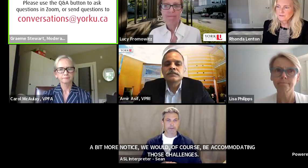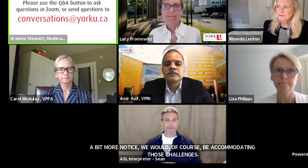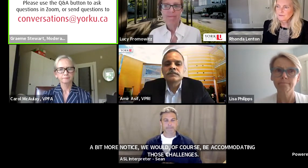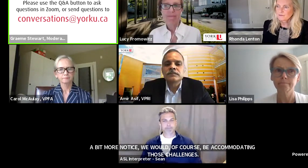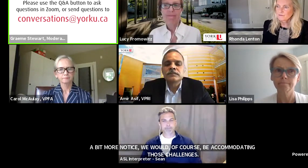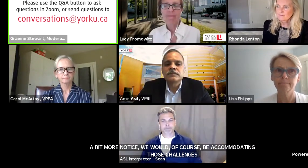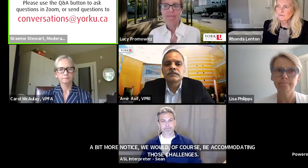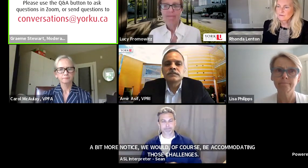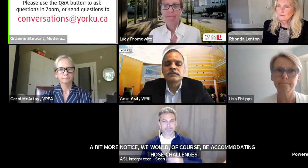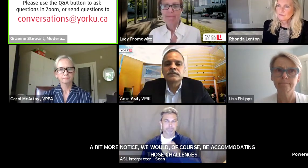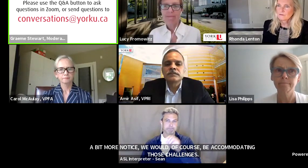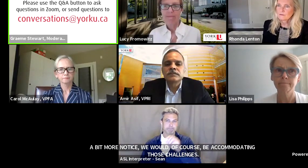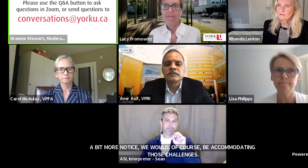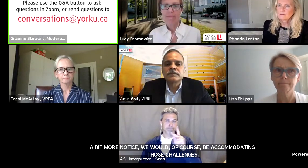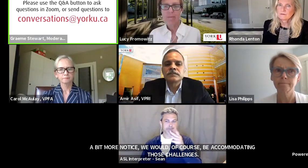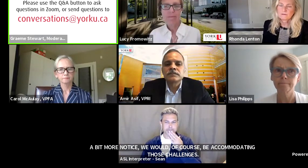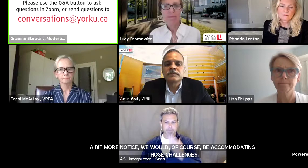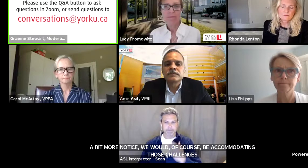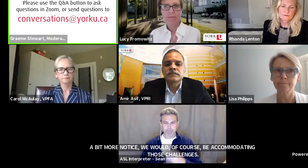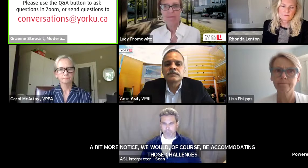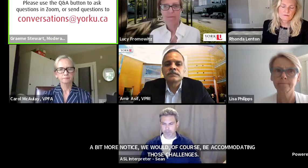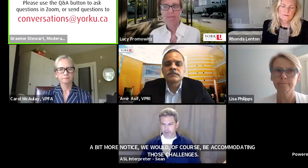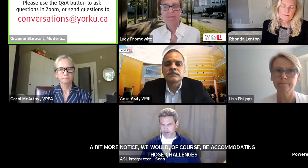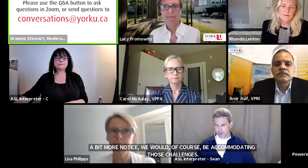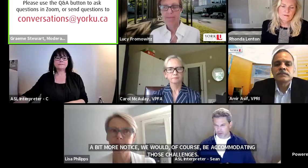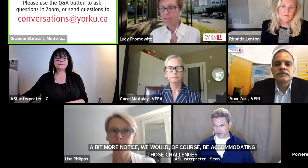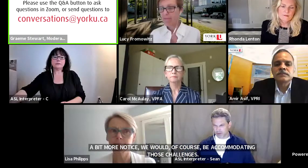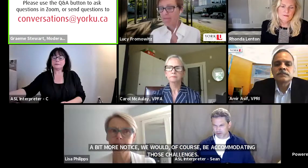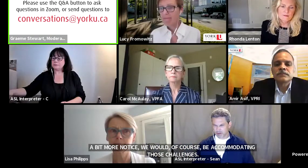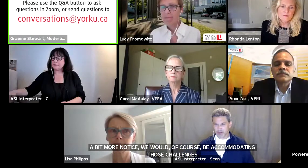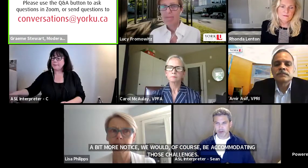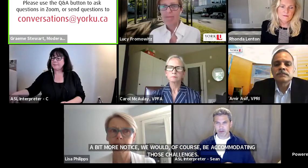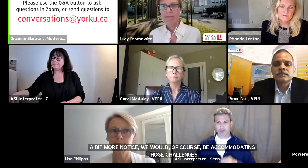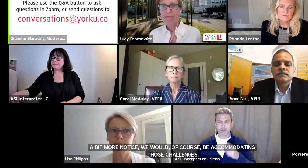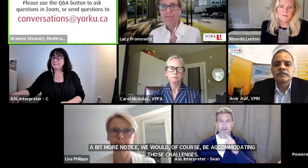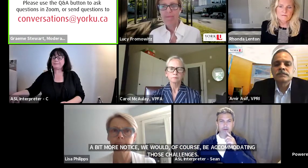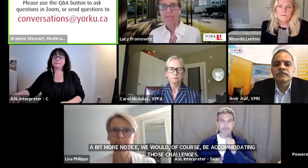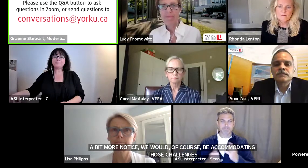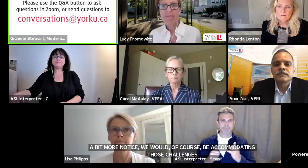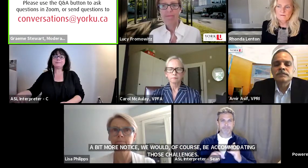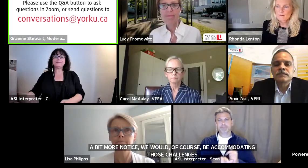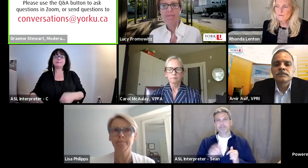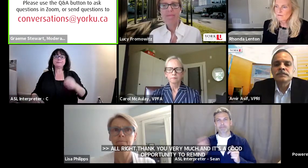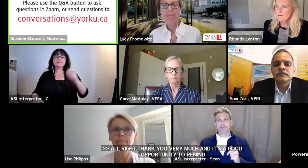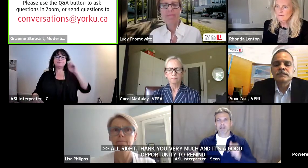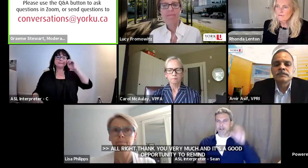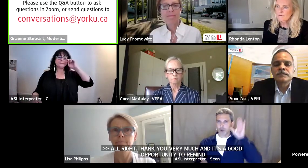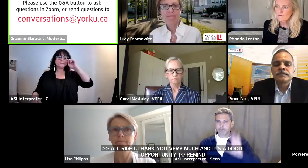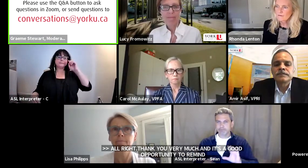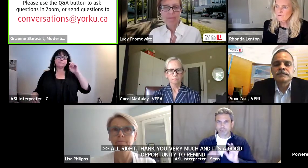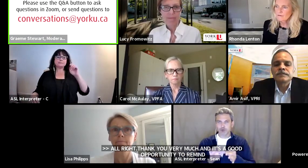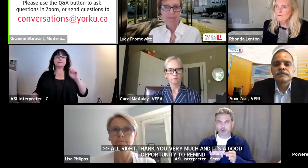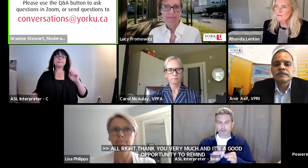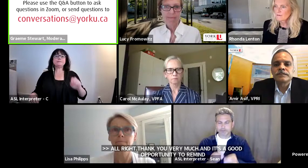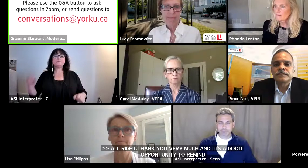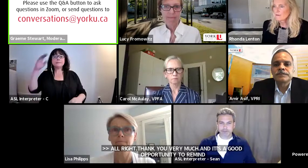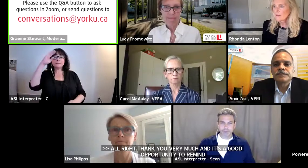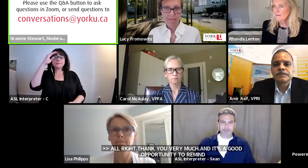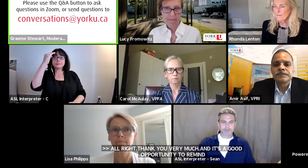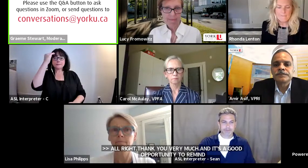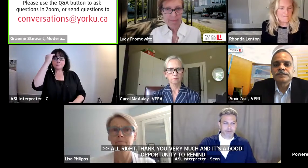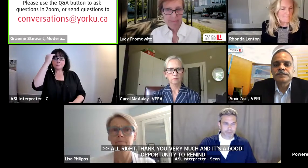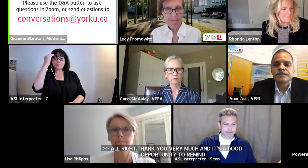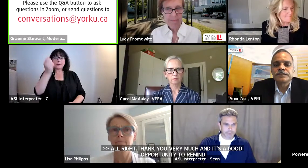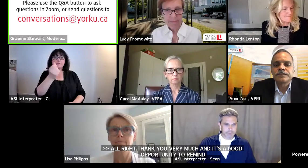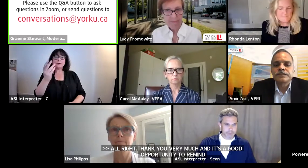All right, thank you very much. And it's a good opportunity to remind folks, I know a few people have submitted questions into the